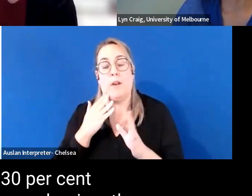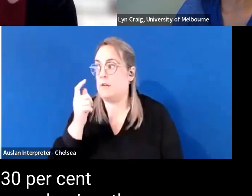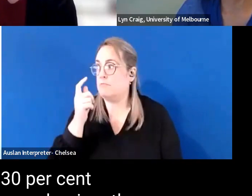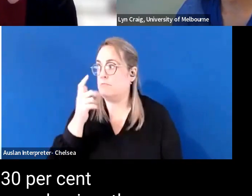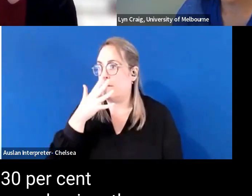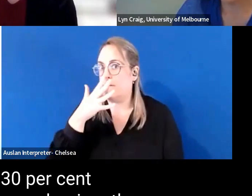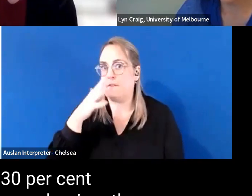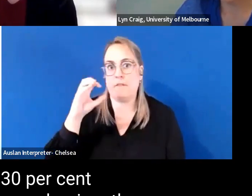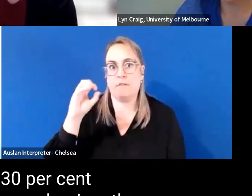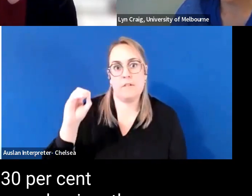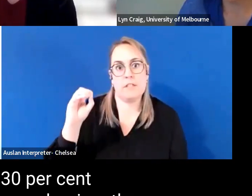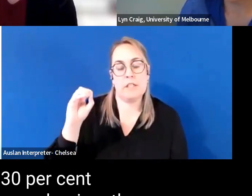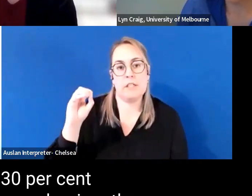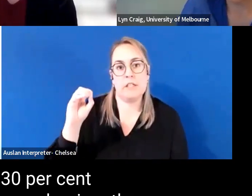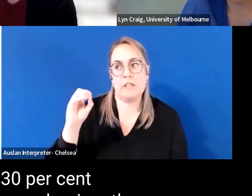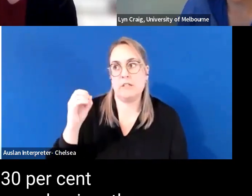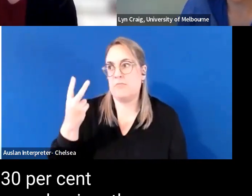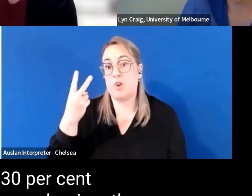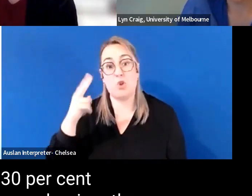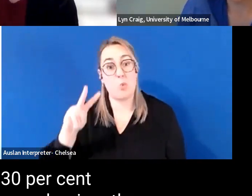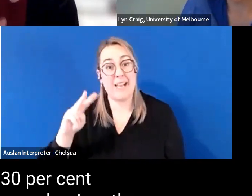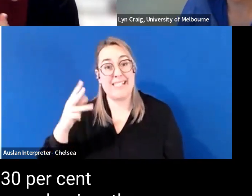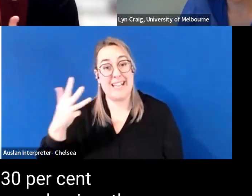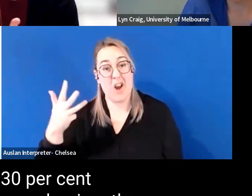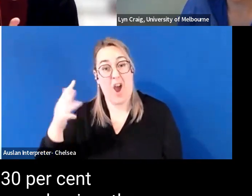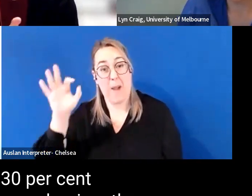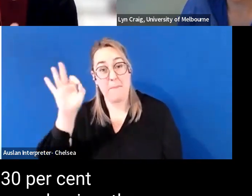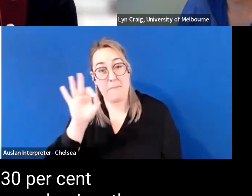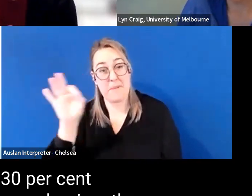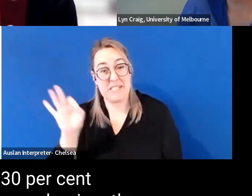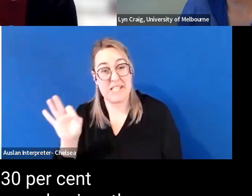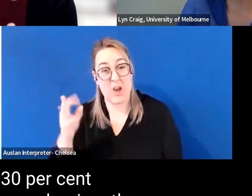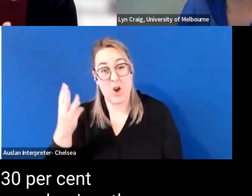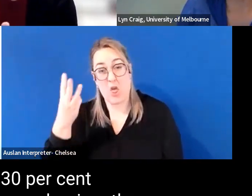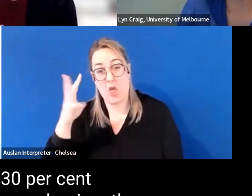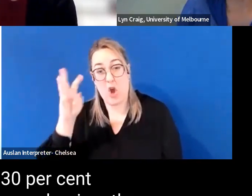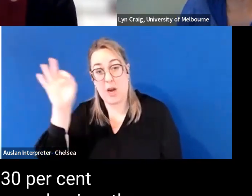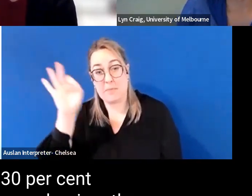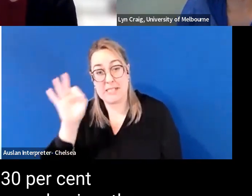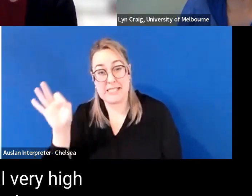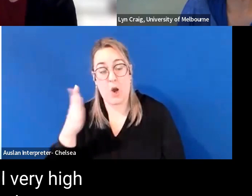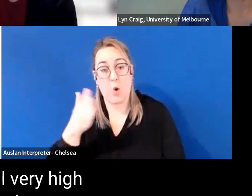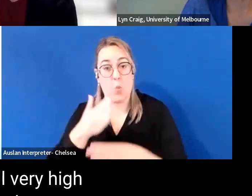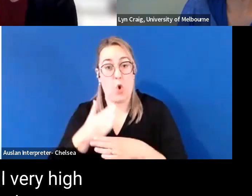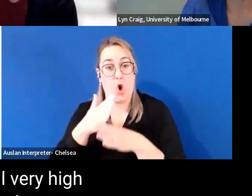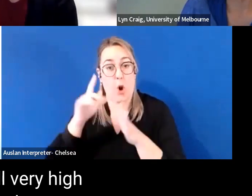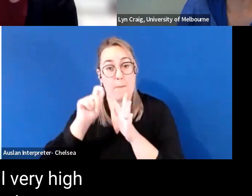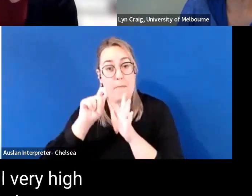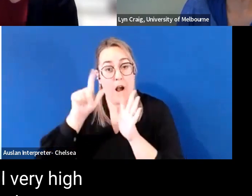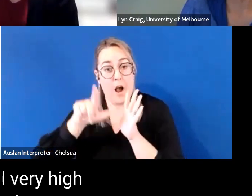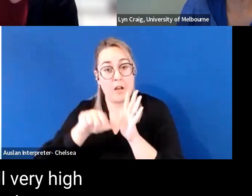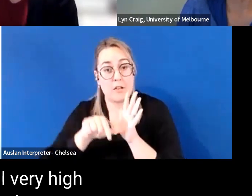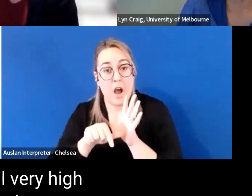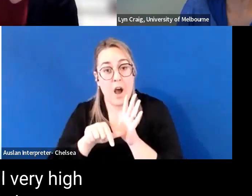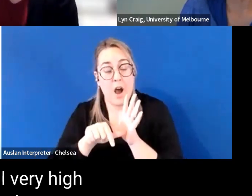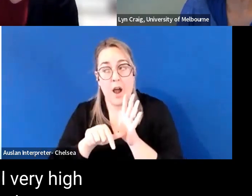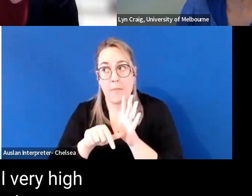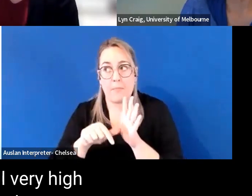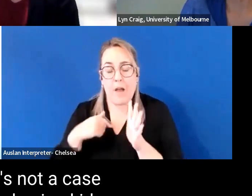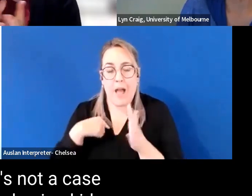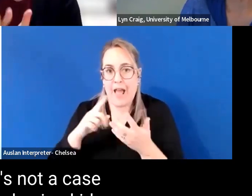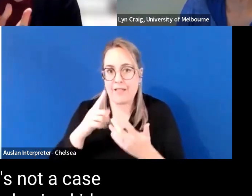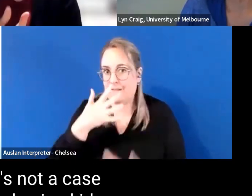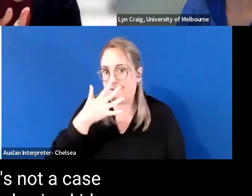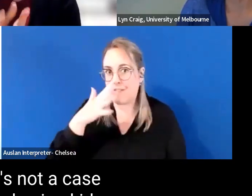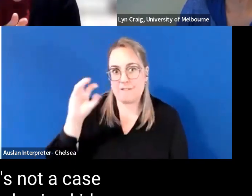still, 29, 30% working part-time predominantly. So it's still very high at that